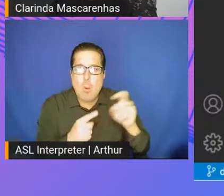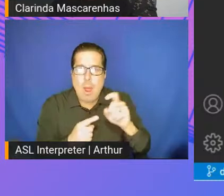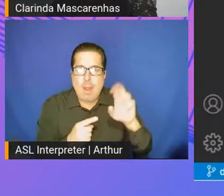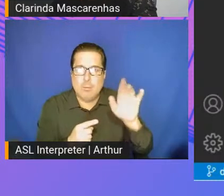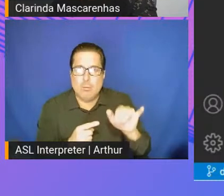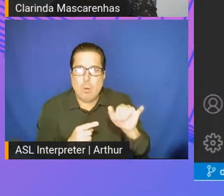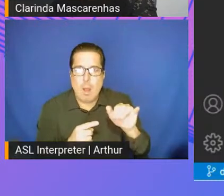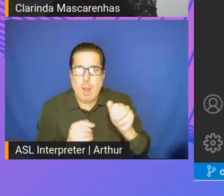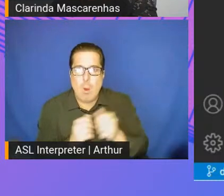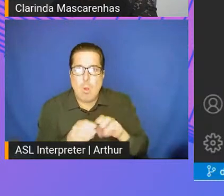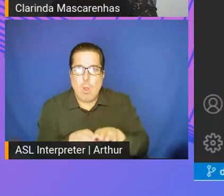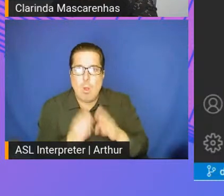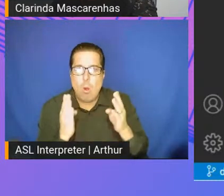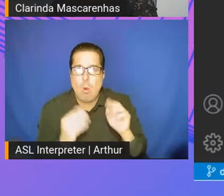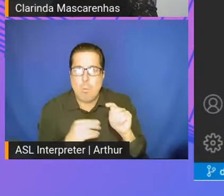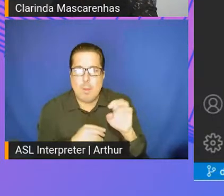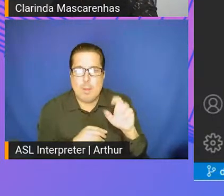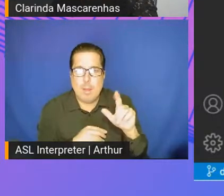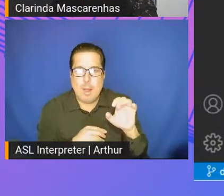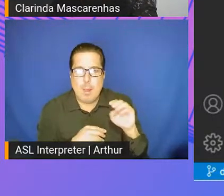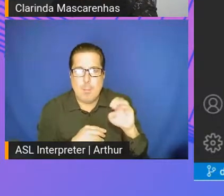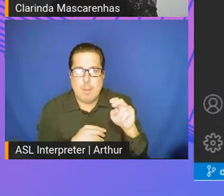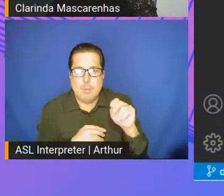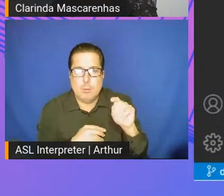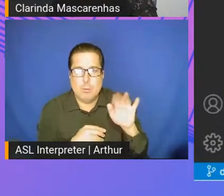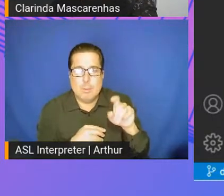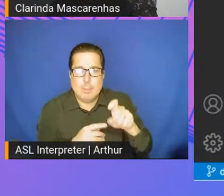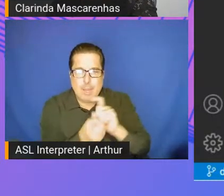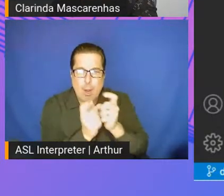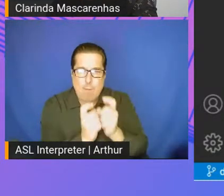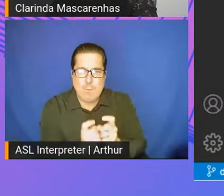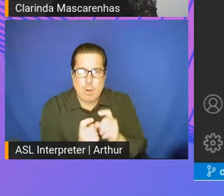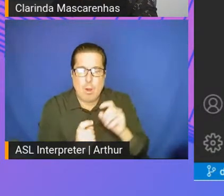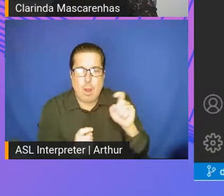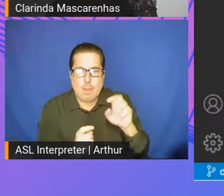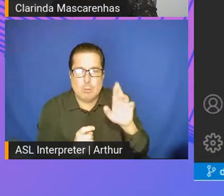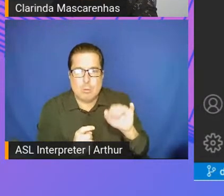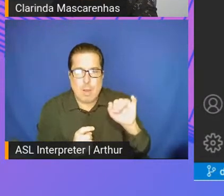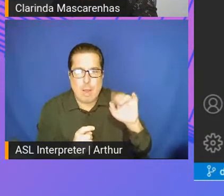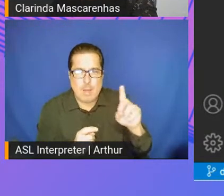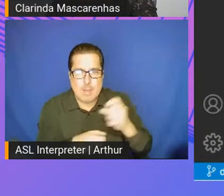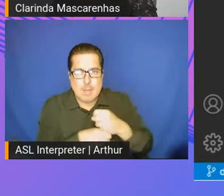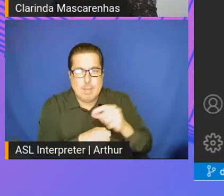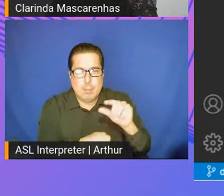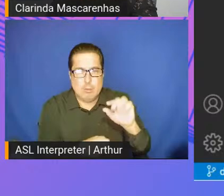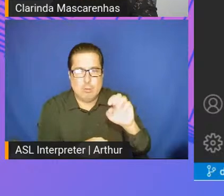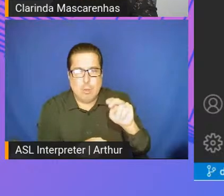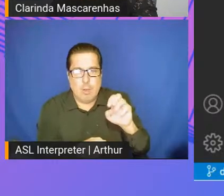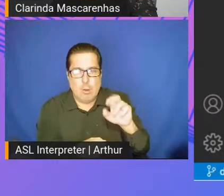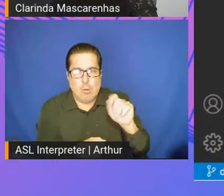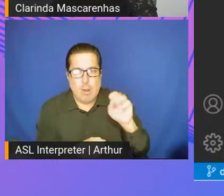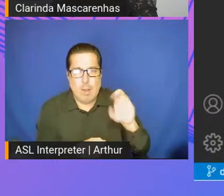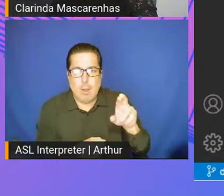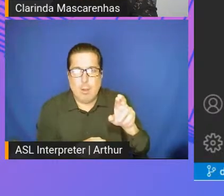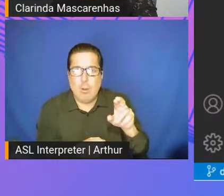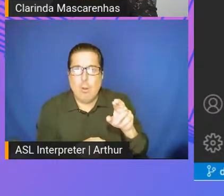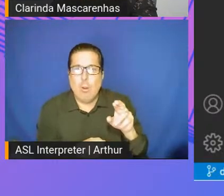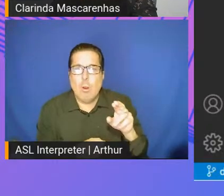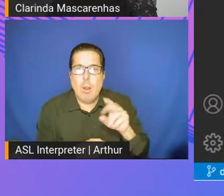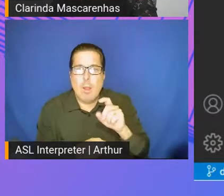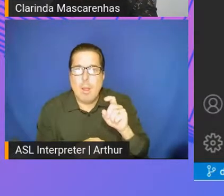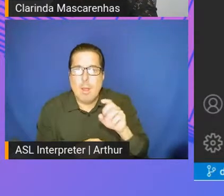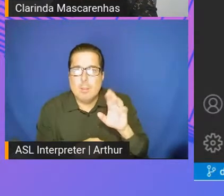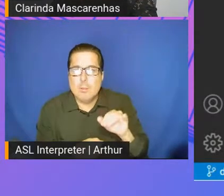with OpenTelemetry, you need to configure the X-ray ID generator, the X-ray propagator,